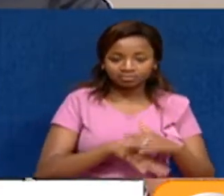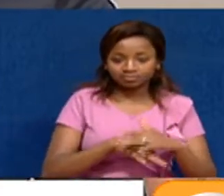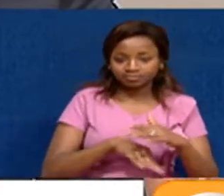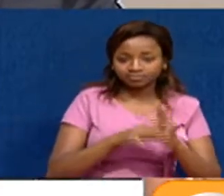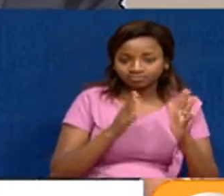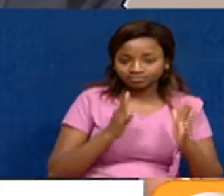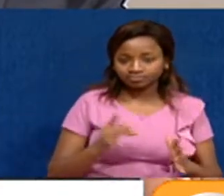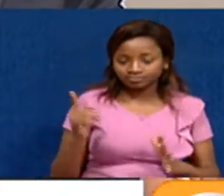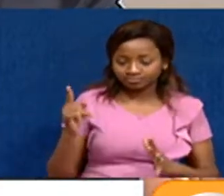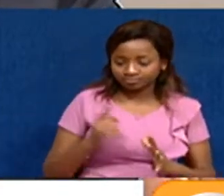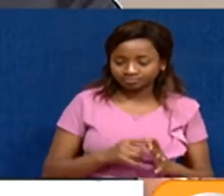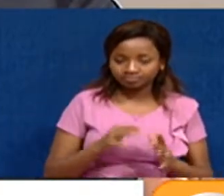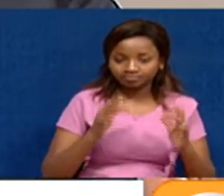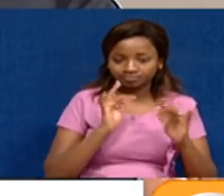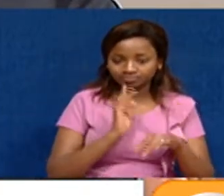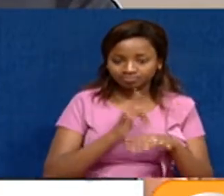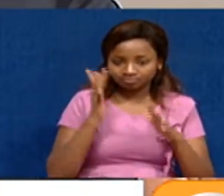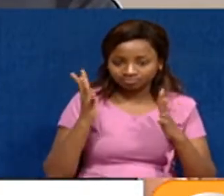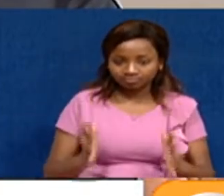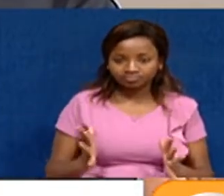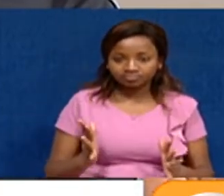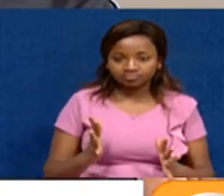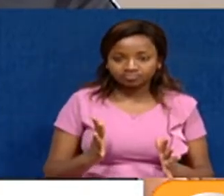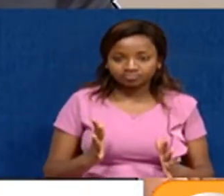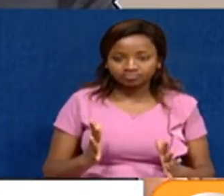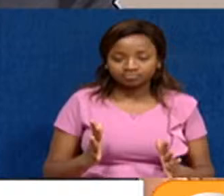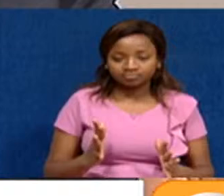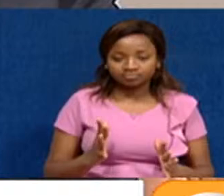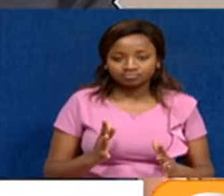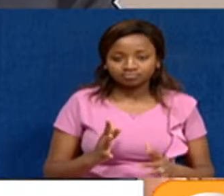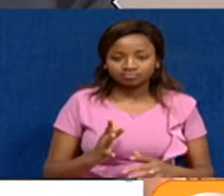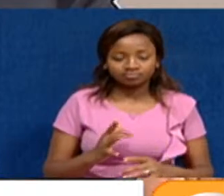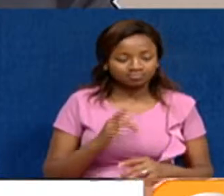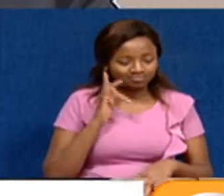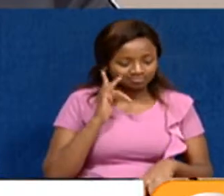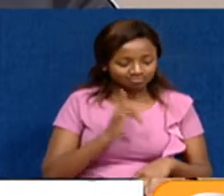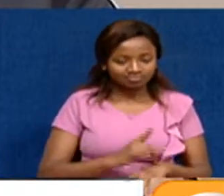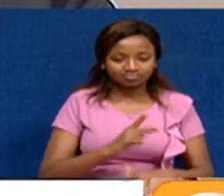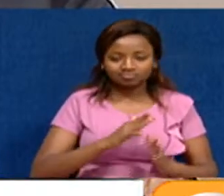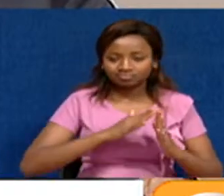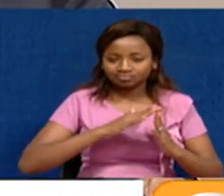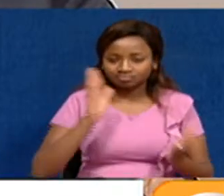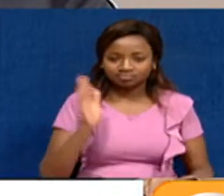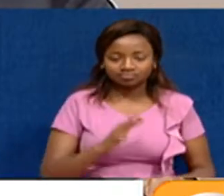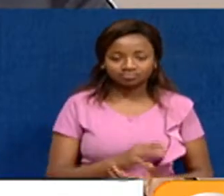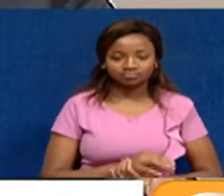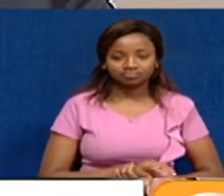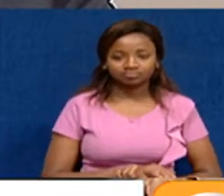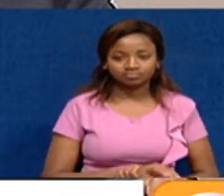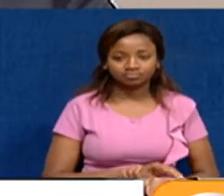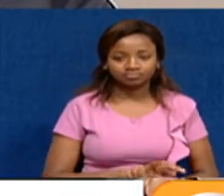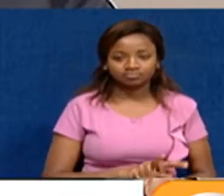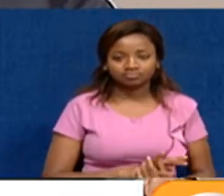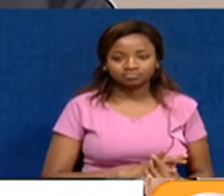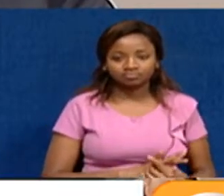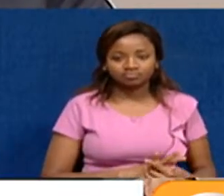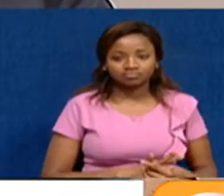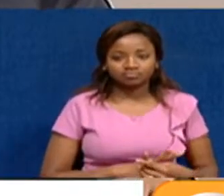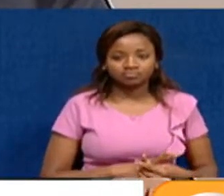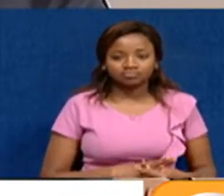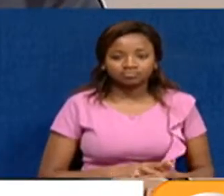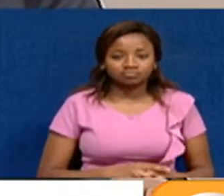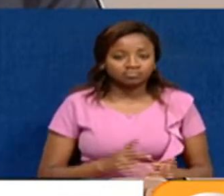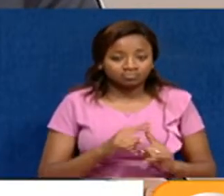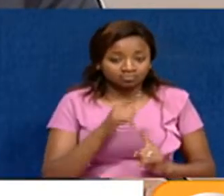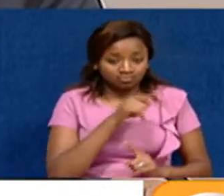stakeholders are footballers and club owners, you see. These are the people who are really affected on the ground, you see. And in most cases, they don't have that